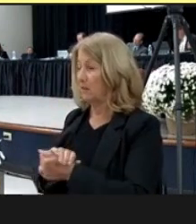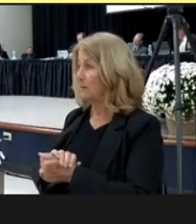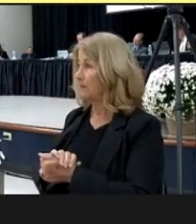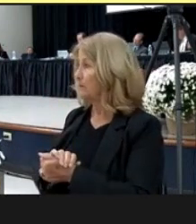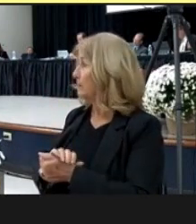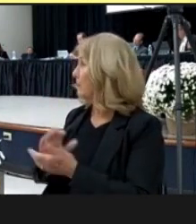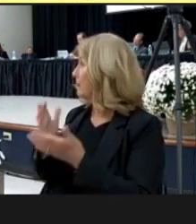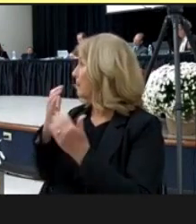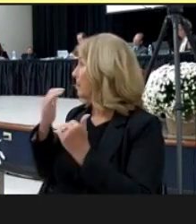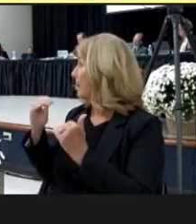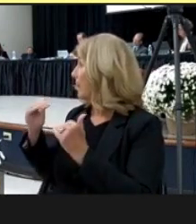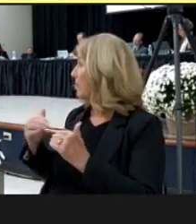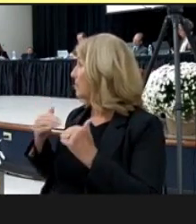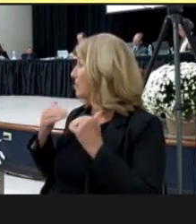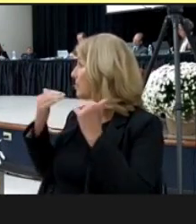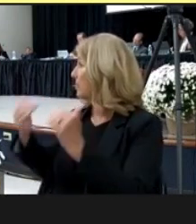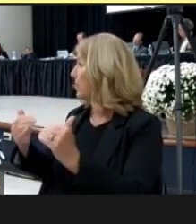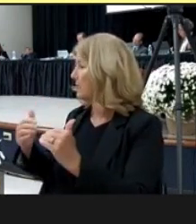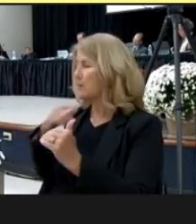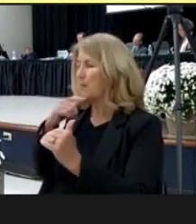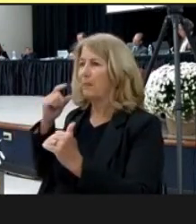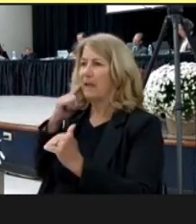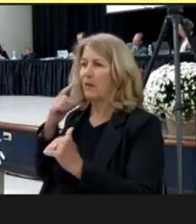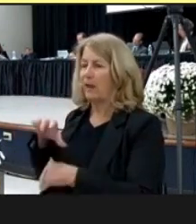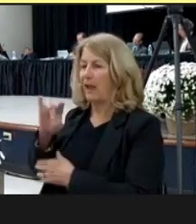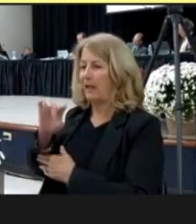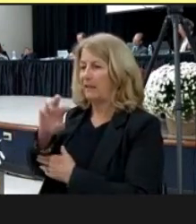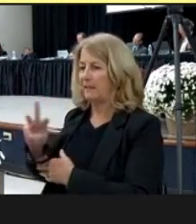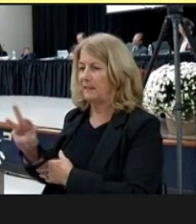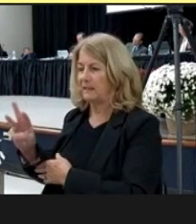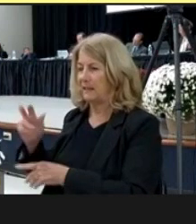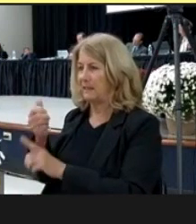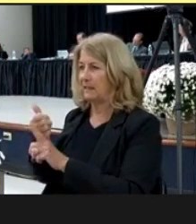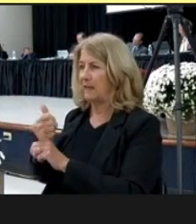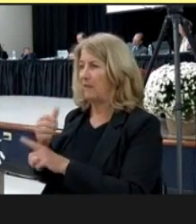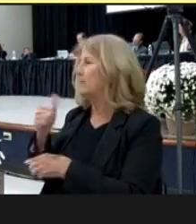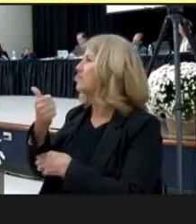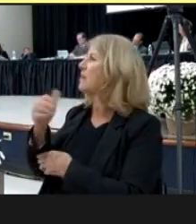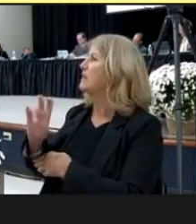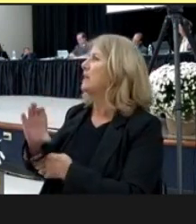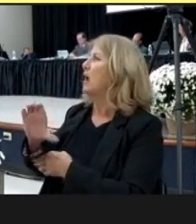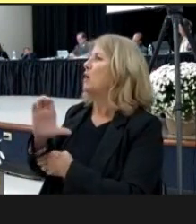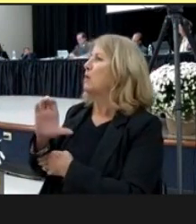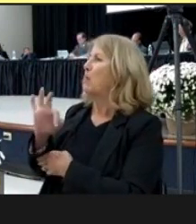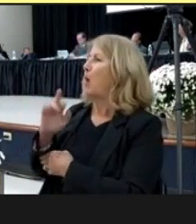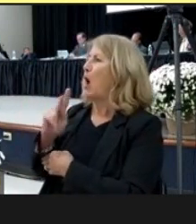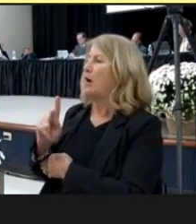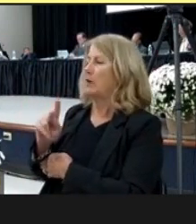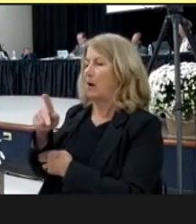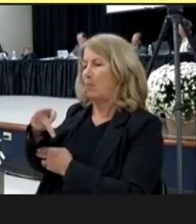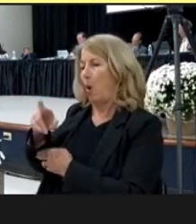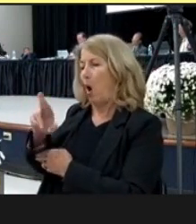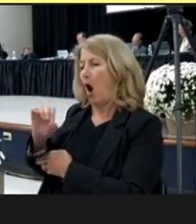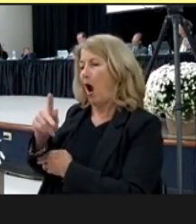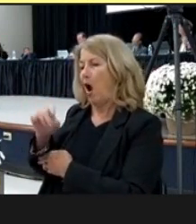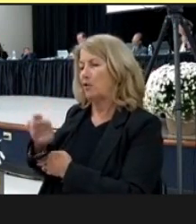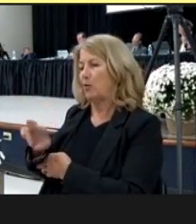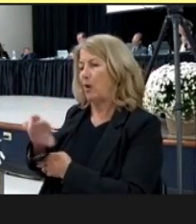The next public hearing, 866, is the 1700 block of Proctor Avenue.